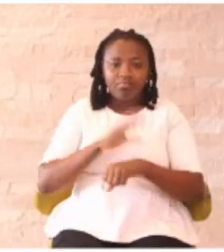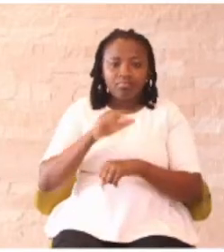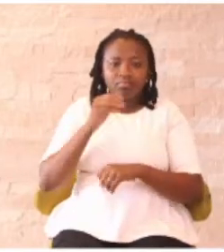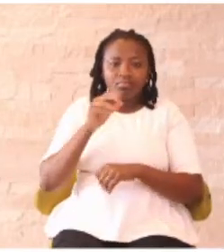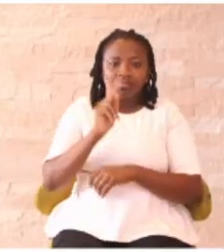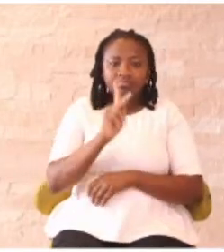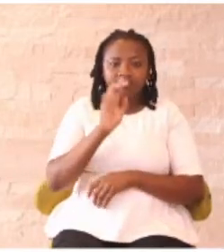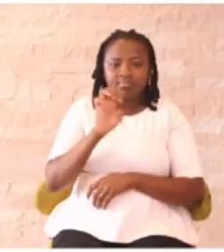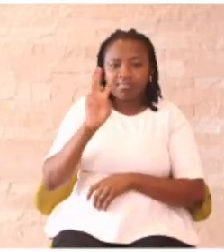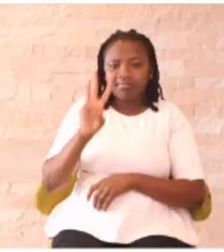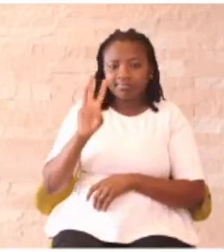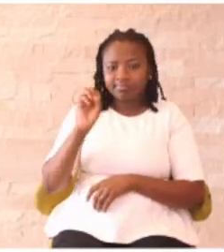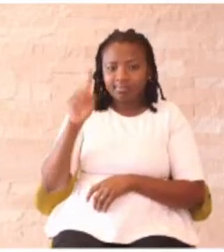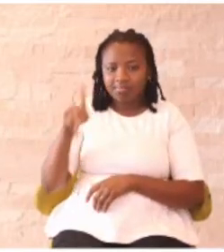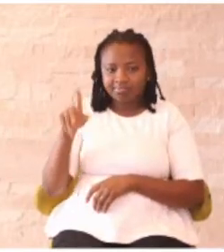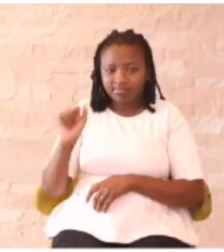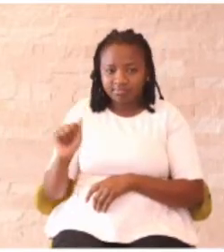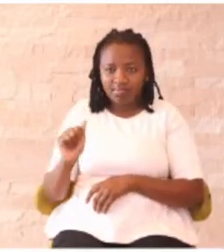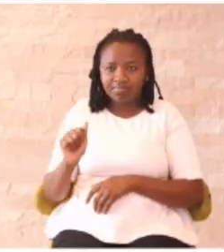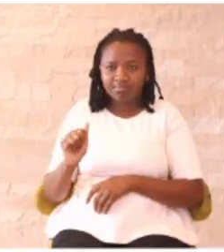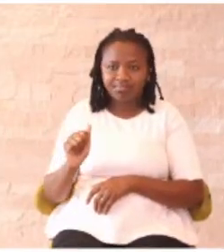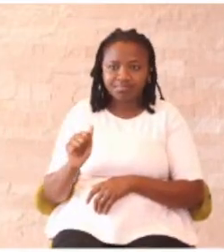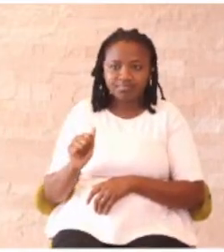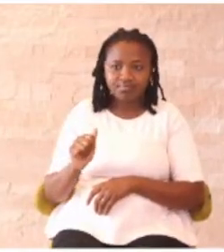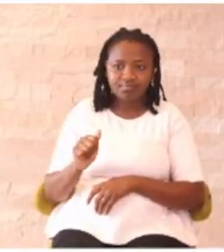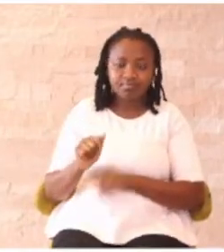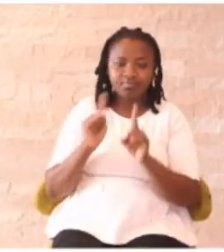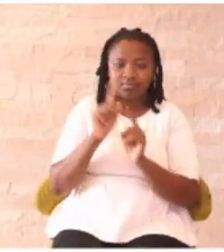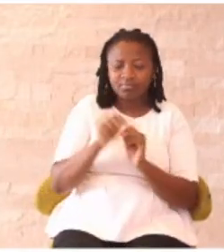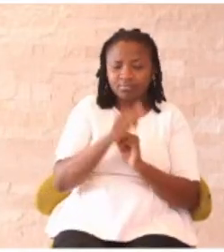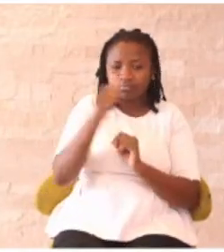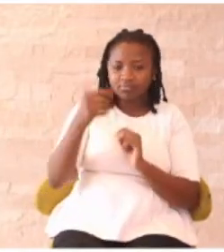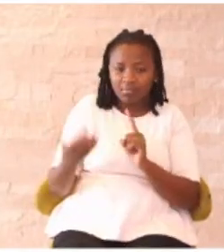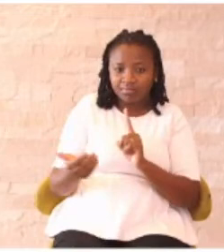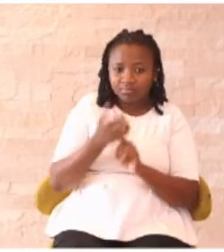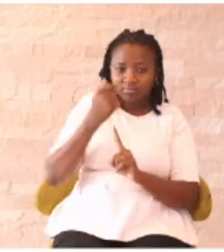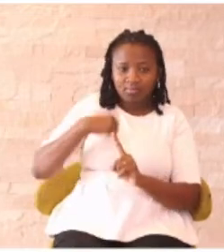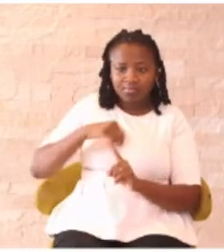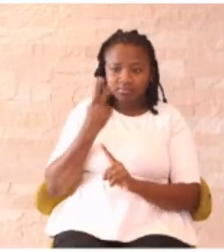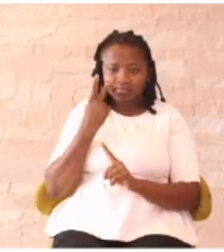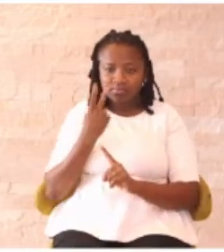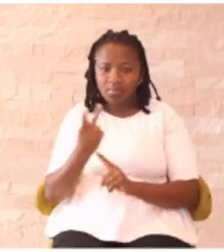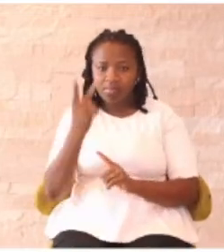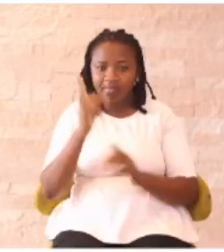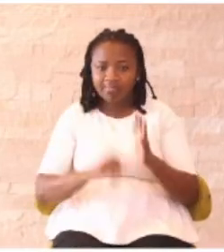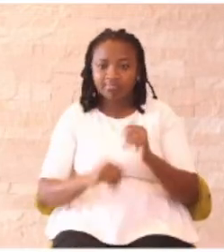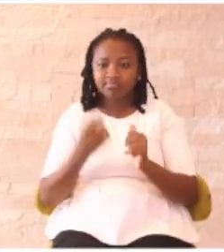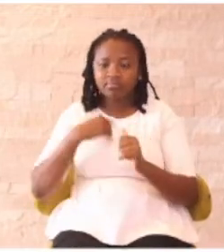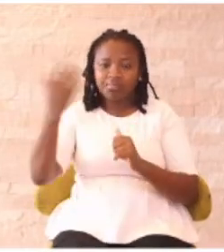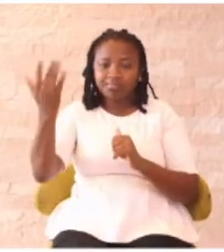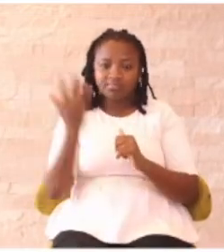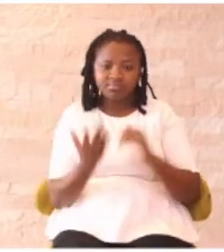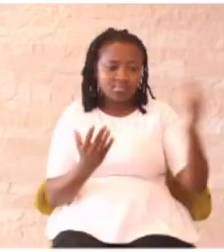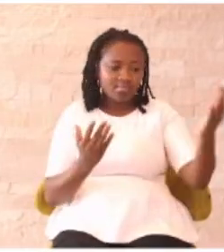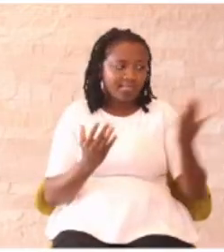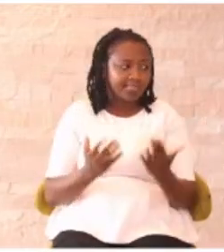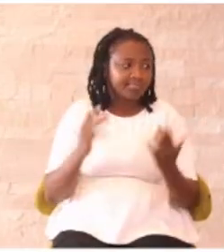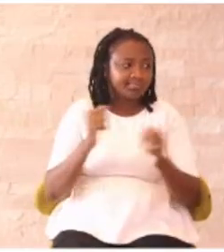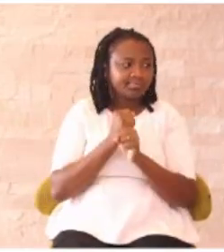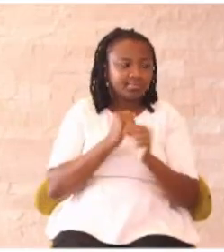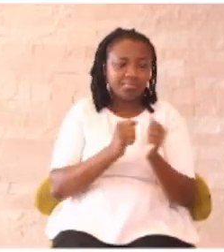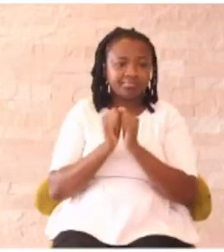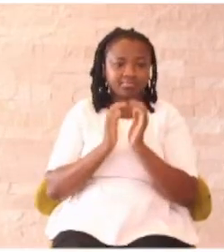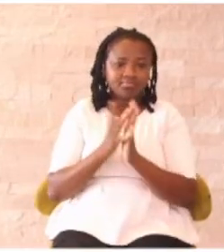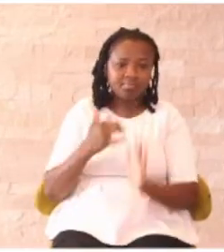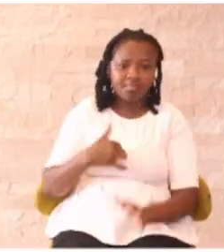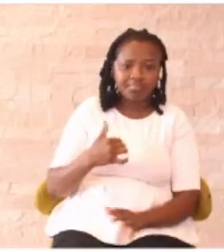And again, another achievement that we have seen with KEWOPA is them bringing us on board, even